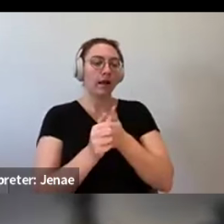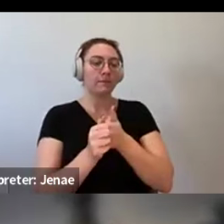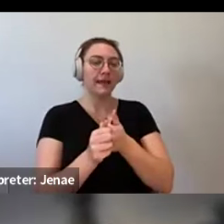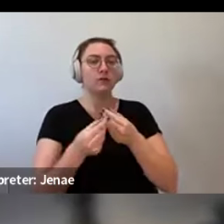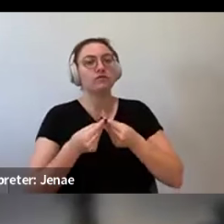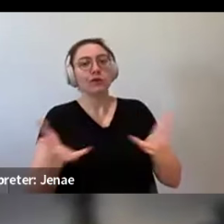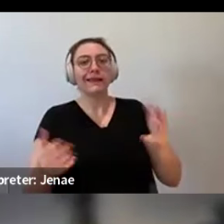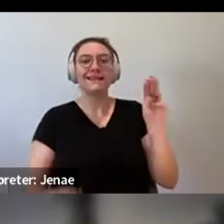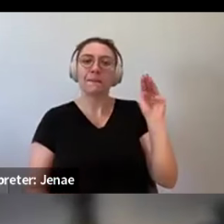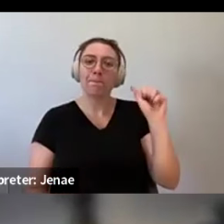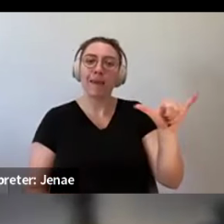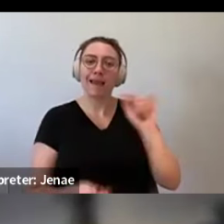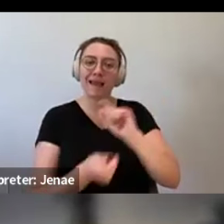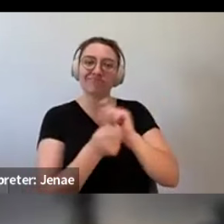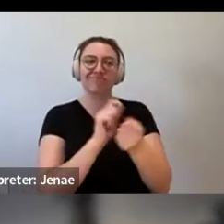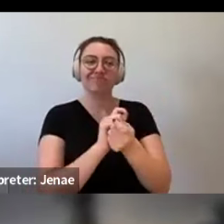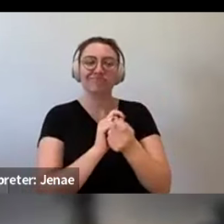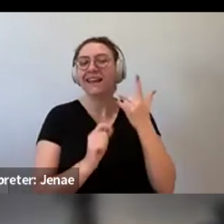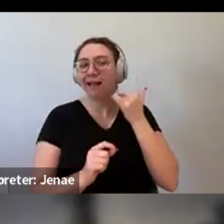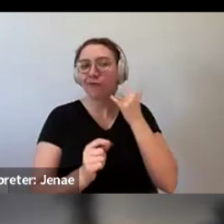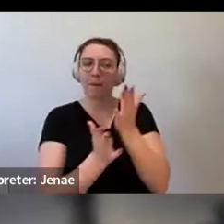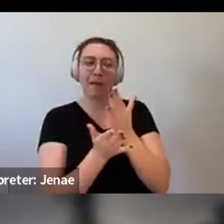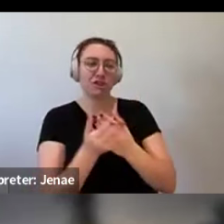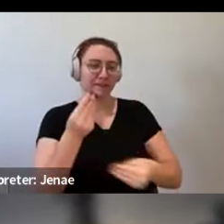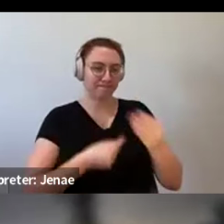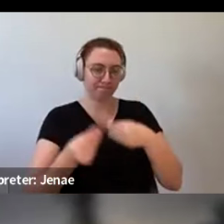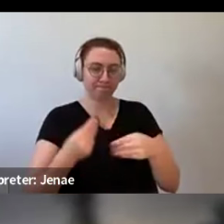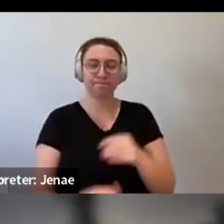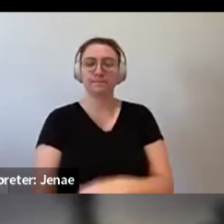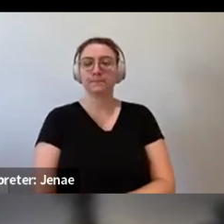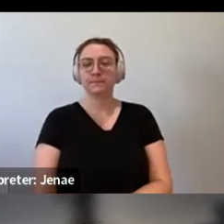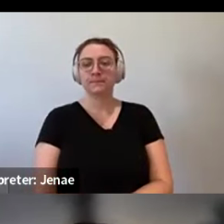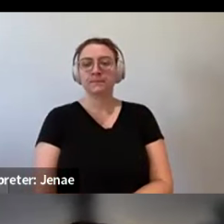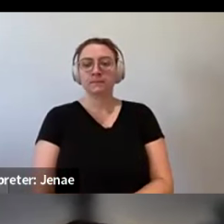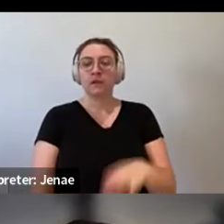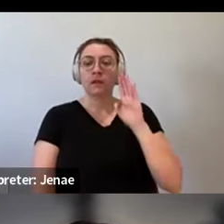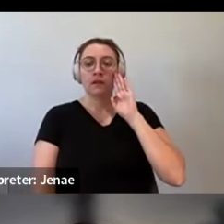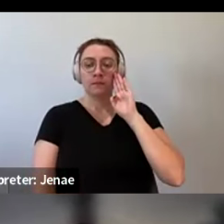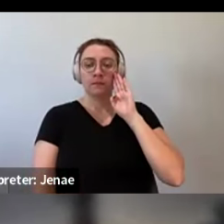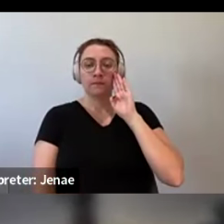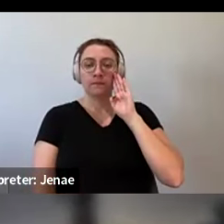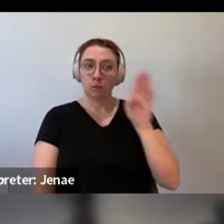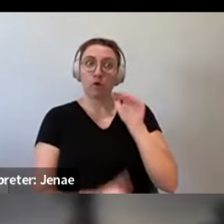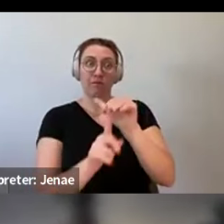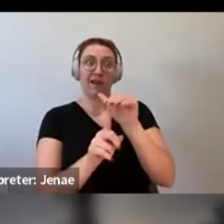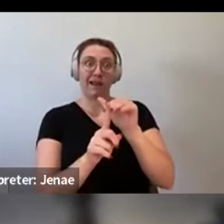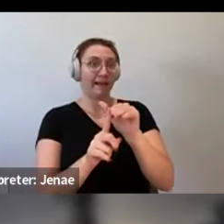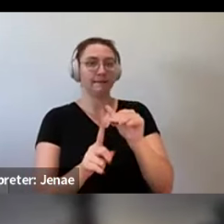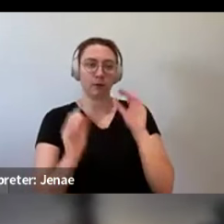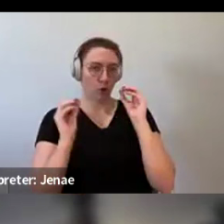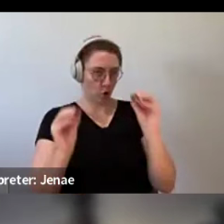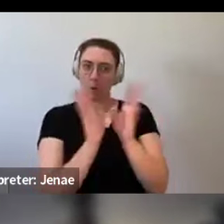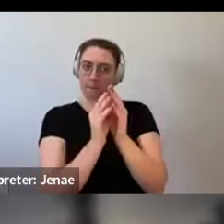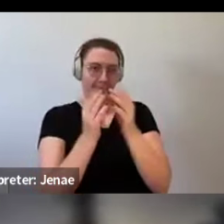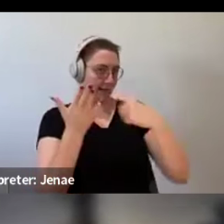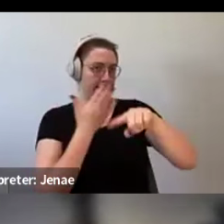of the May revision of the California budget. We are going to remind folks that we are not having a meeting